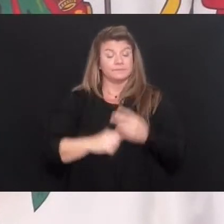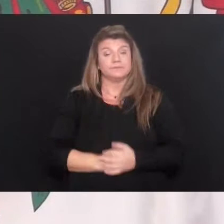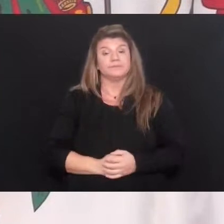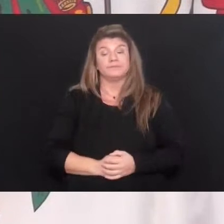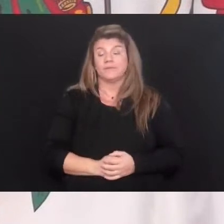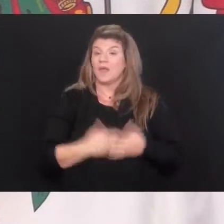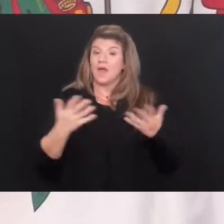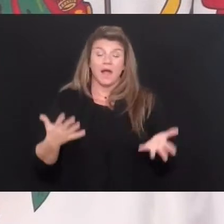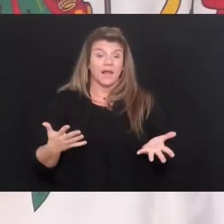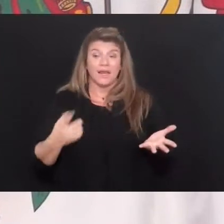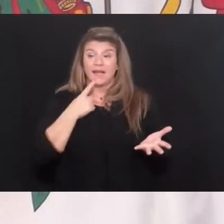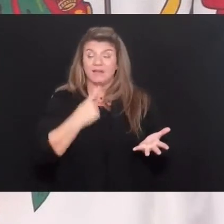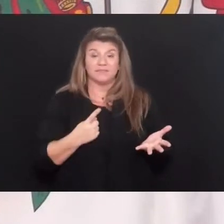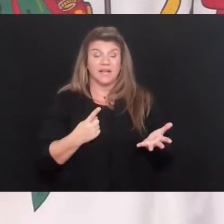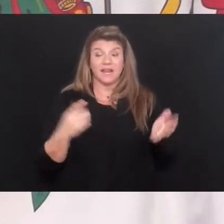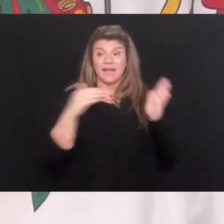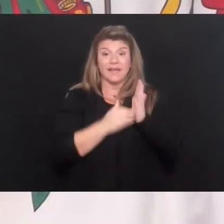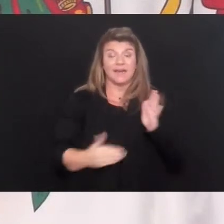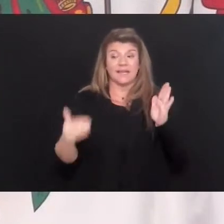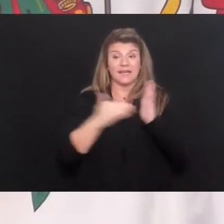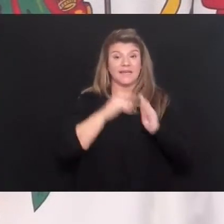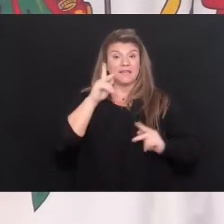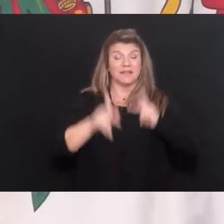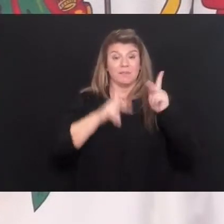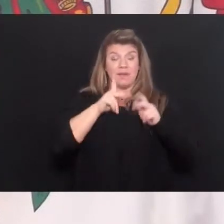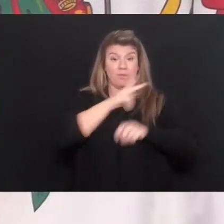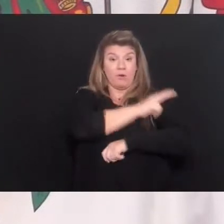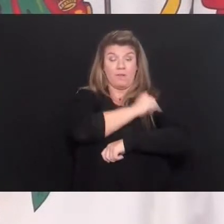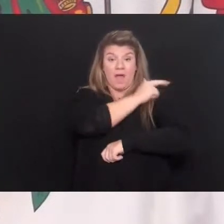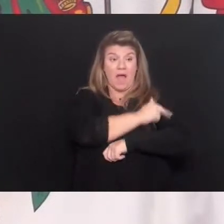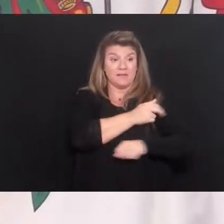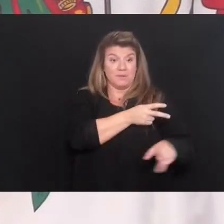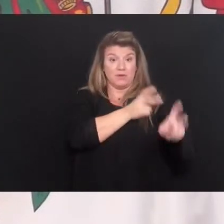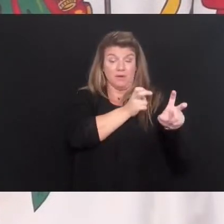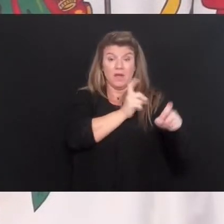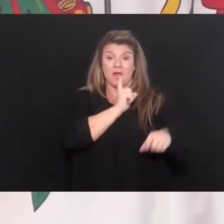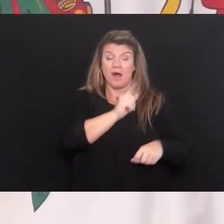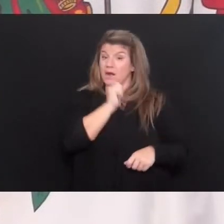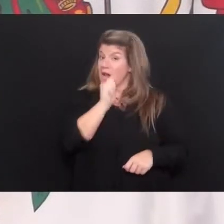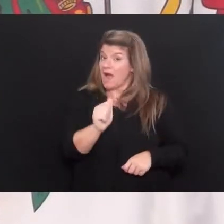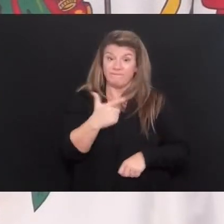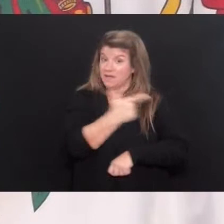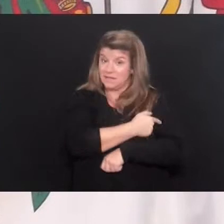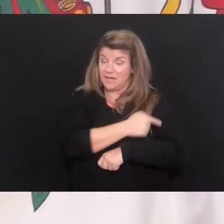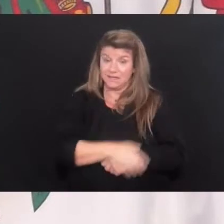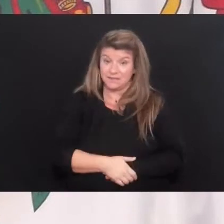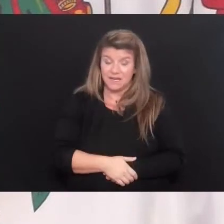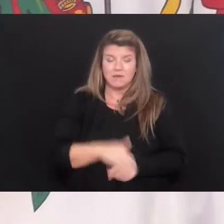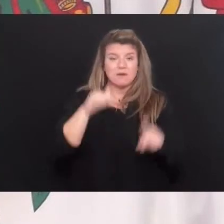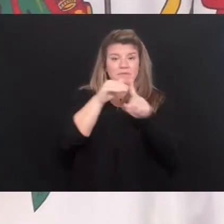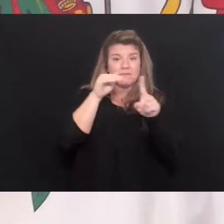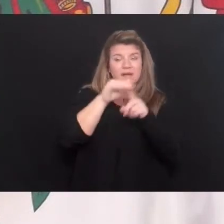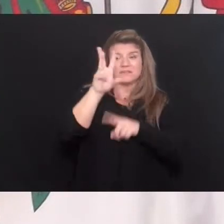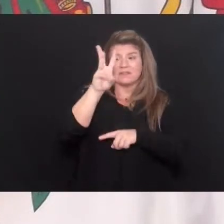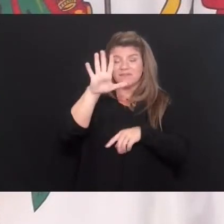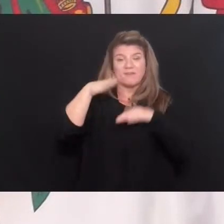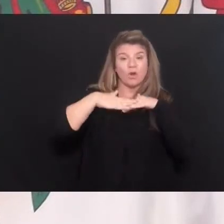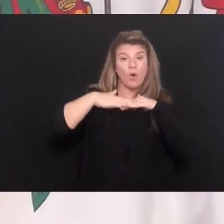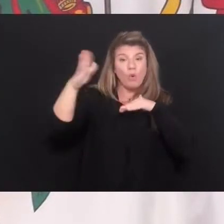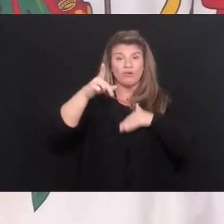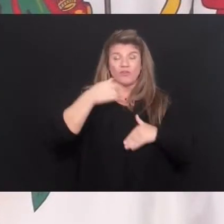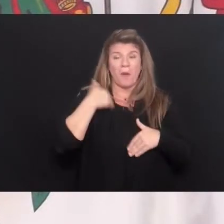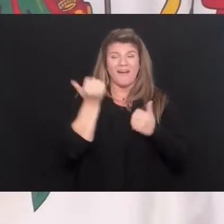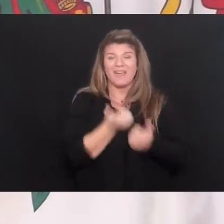Like I've said, overwhelmingly the people that are in the hospital are unvaccinated. A reminder of the 65 and older, if you have